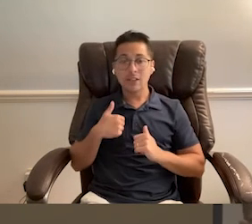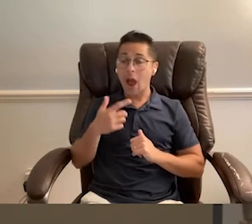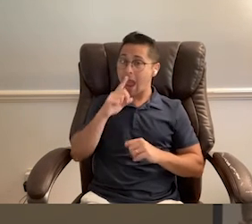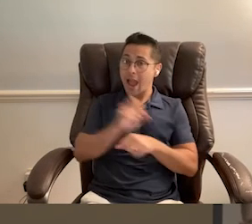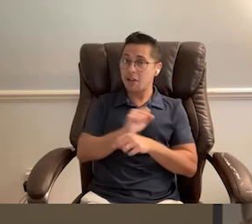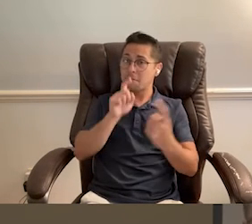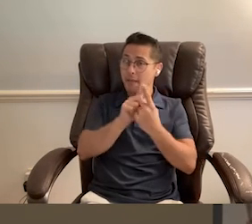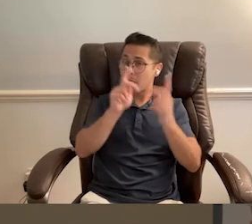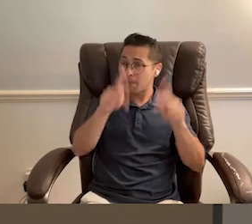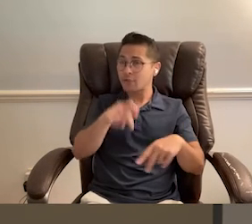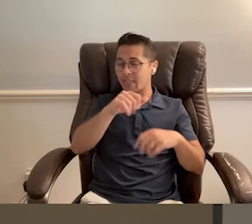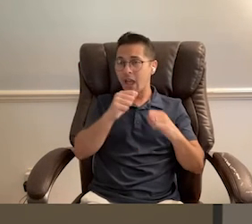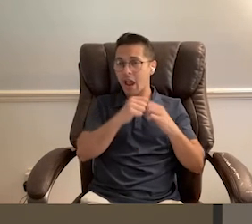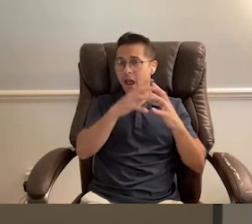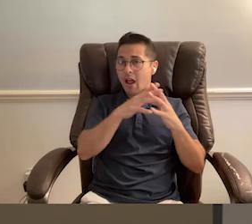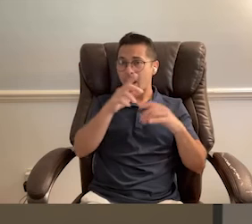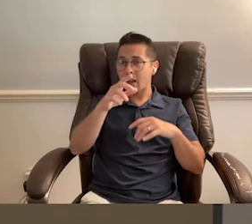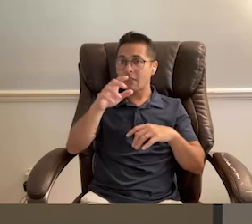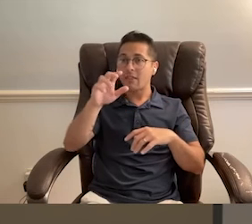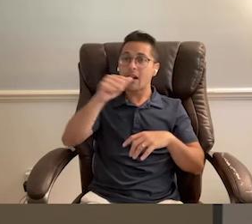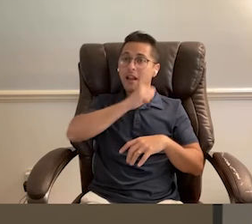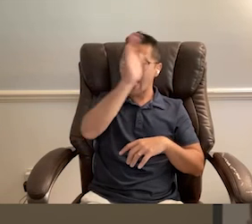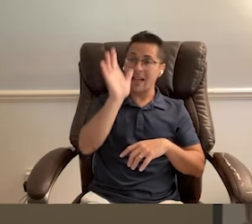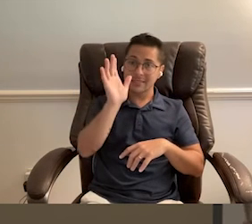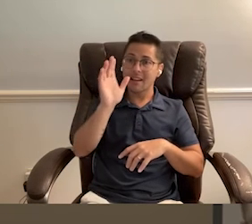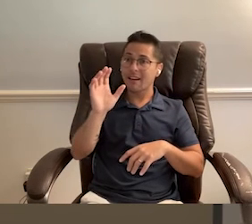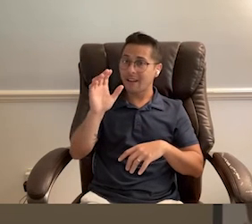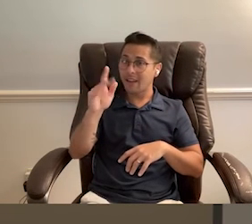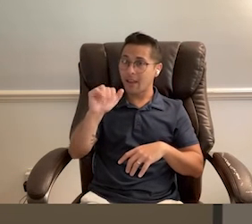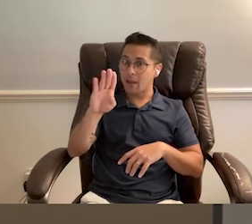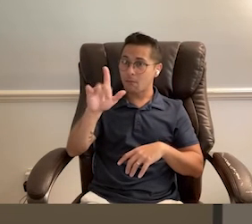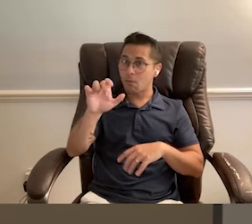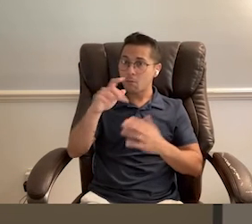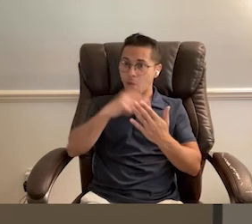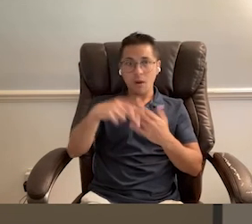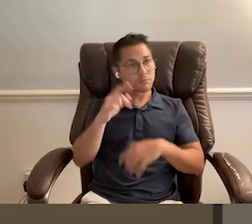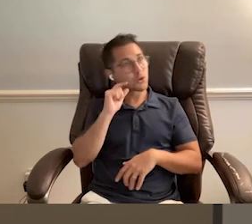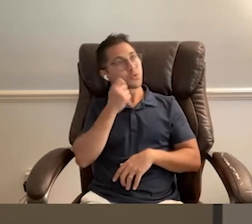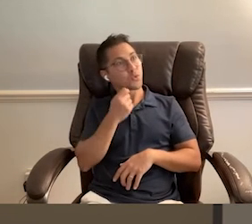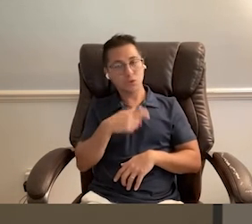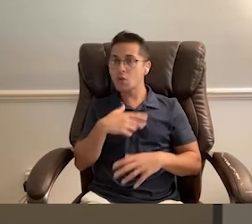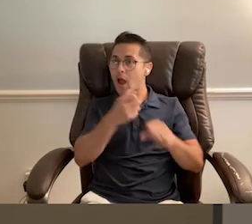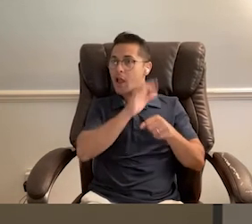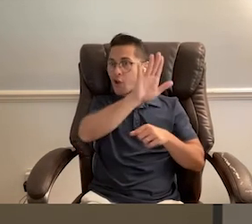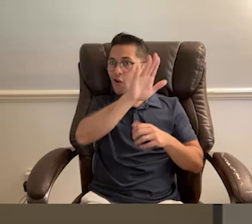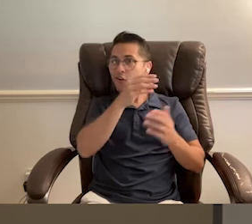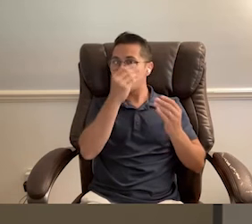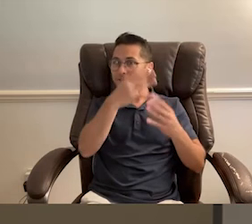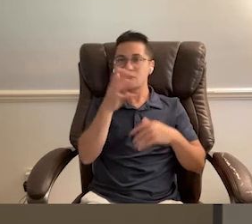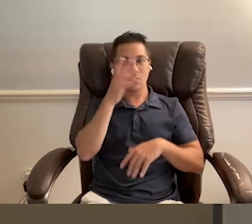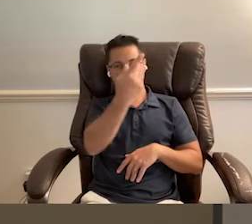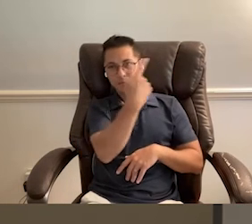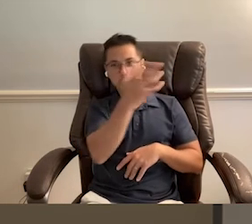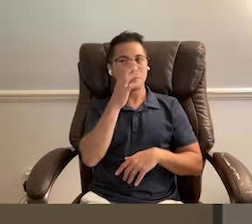the Alaska Able program today. I thought that was kind of exciting. I was like, cool. And so I got her information, so we'll be best friends. And then